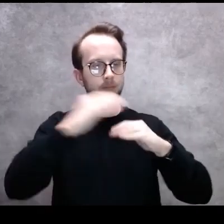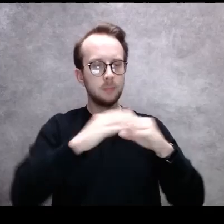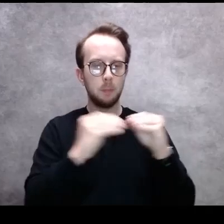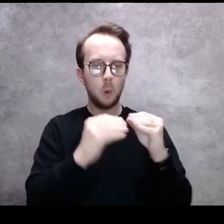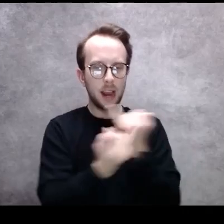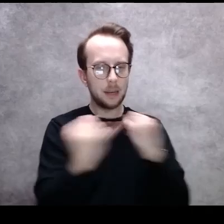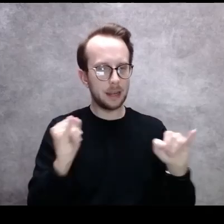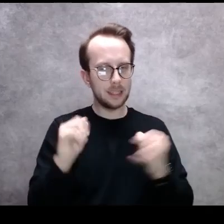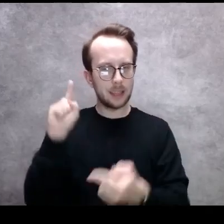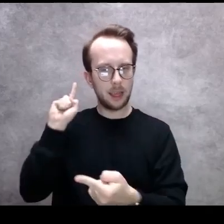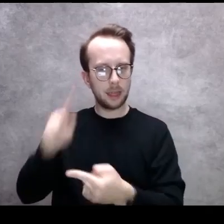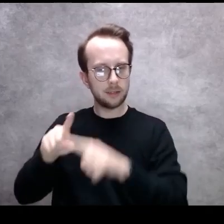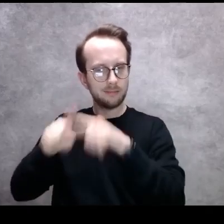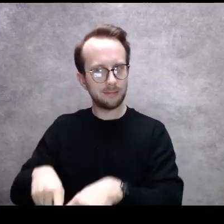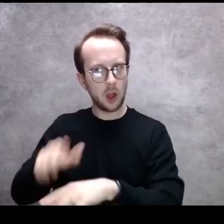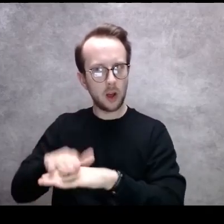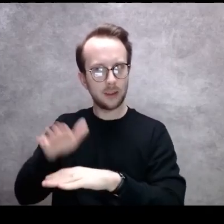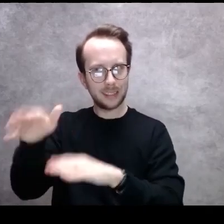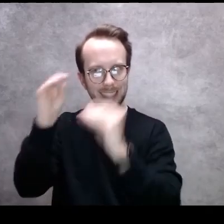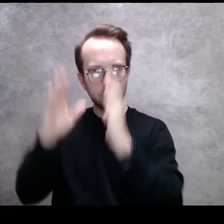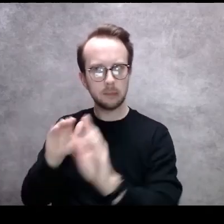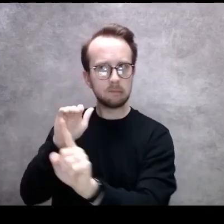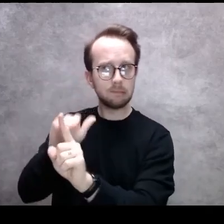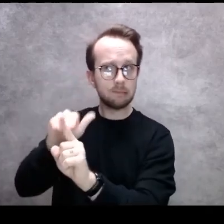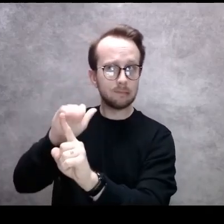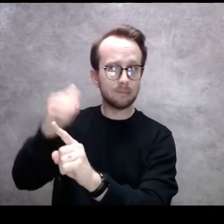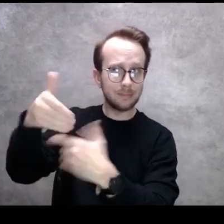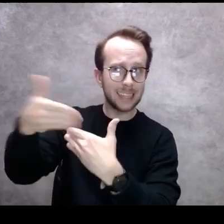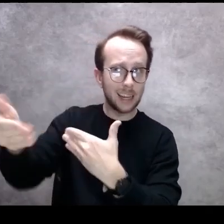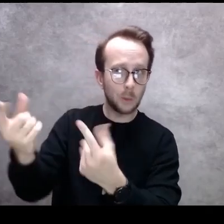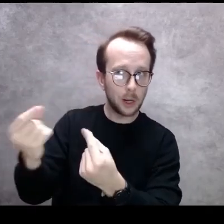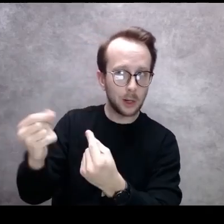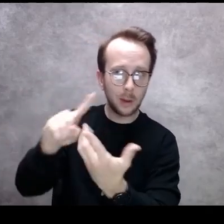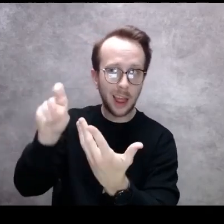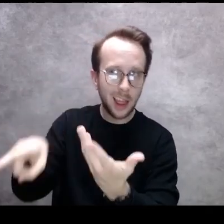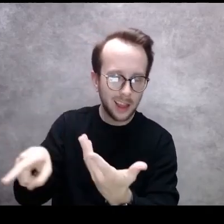on the teacher to ask what to do next.